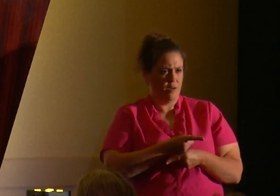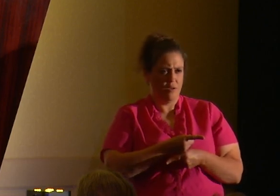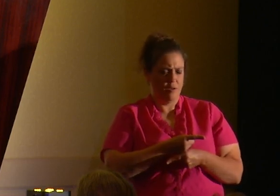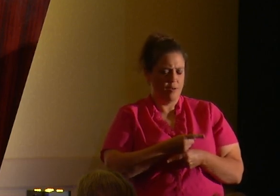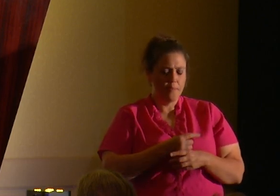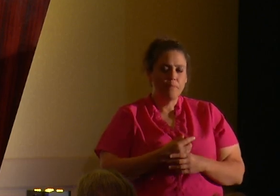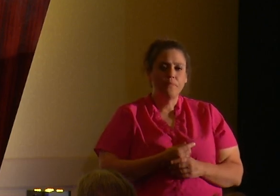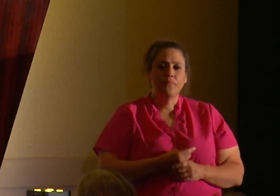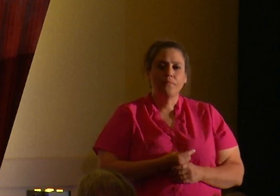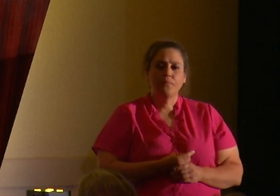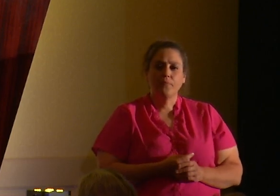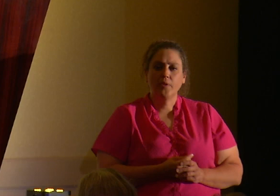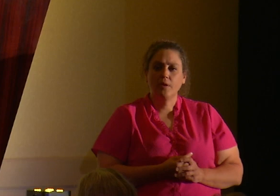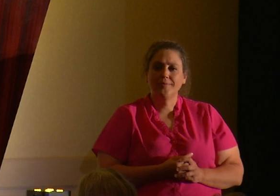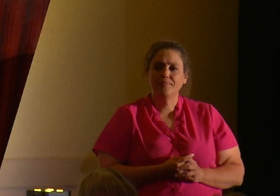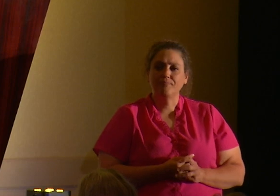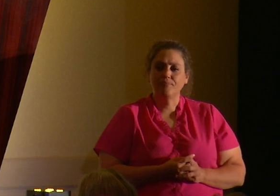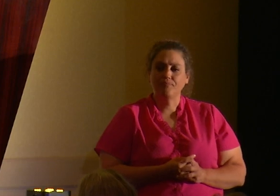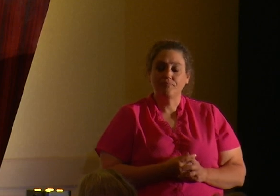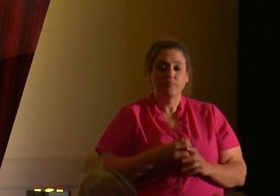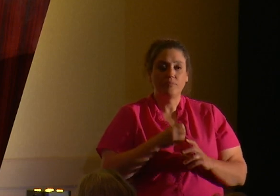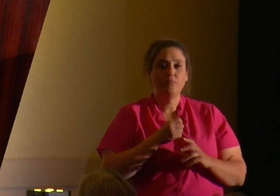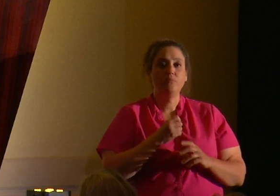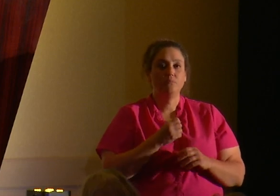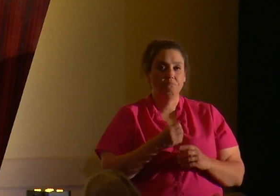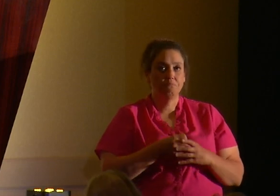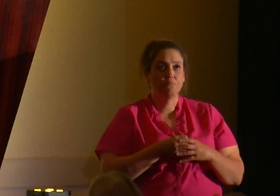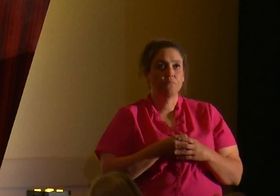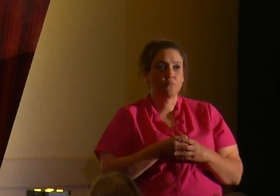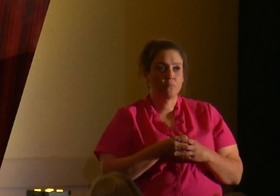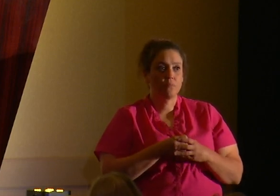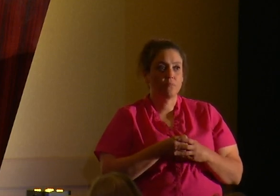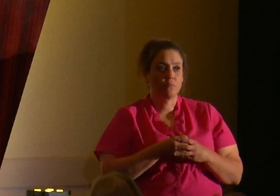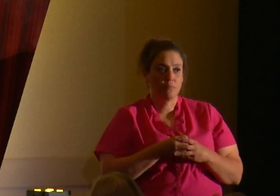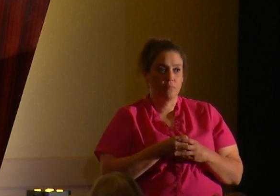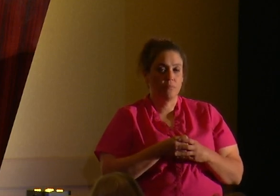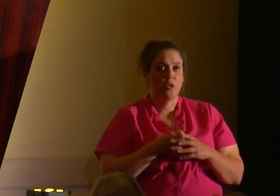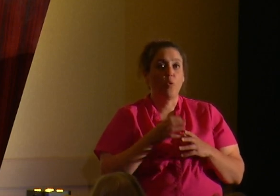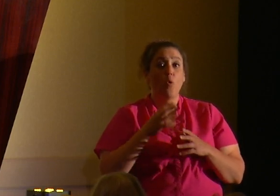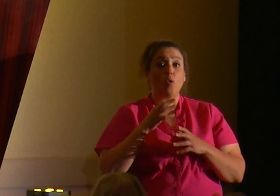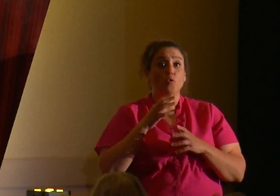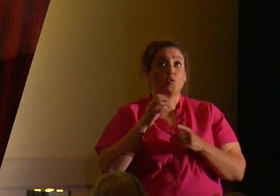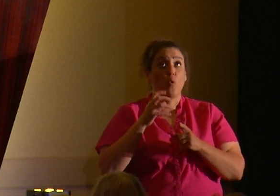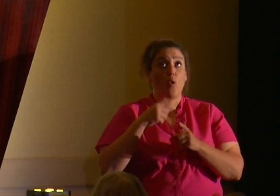So before I got to that point, I had joined a church